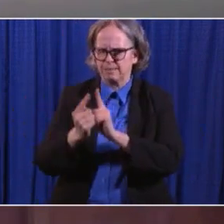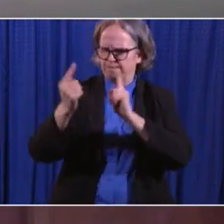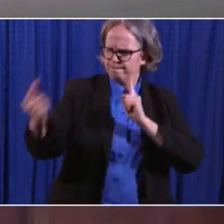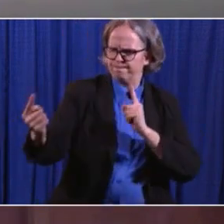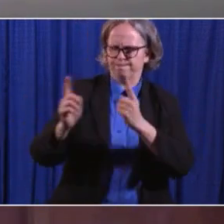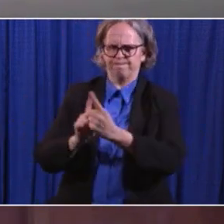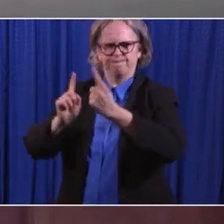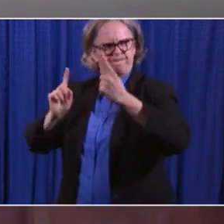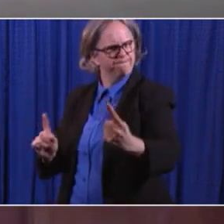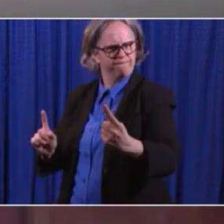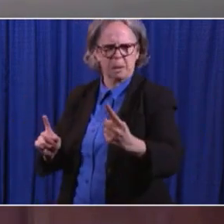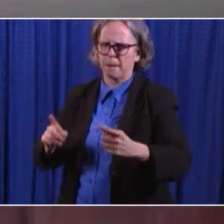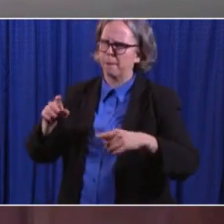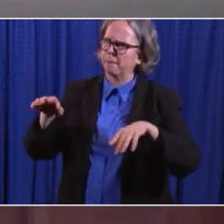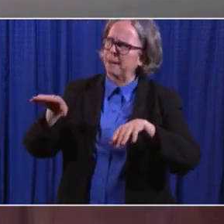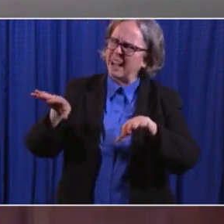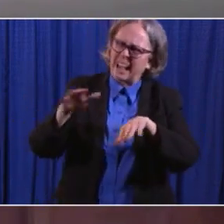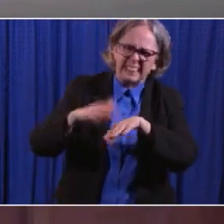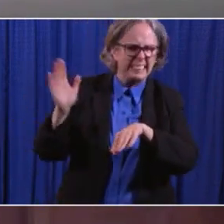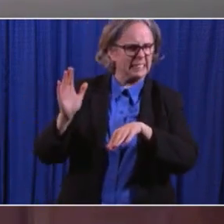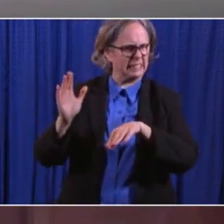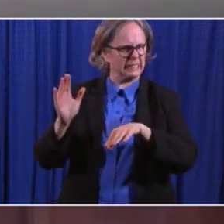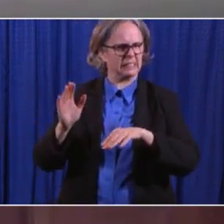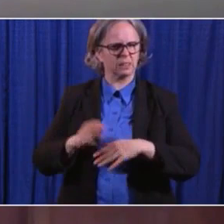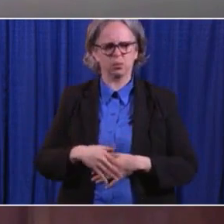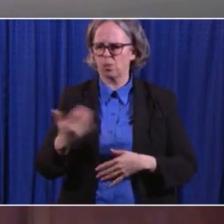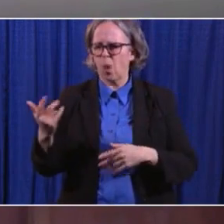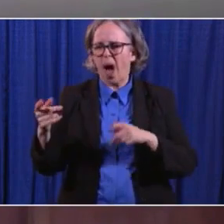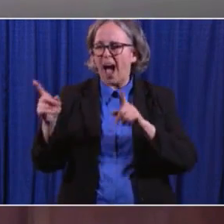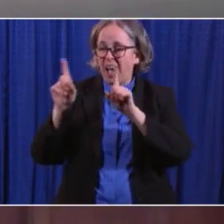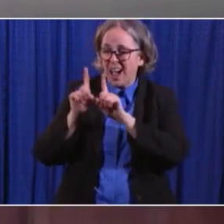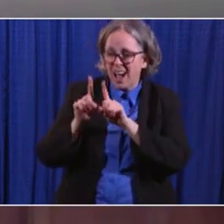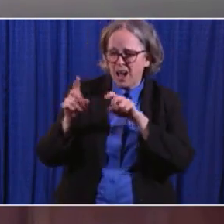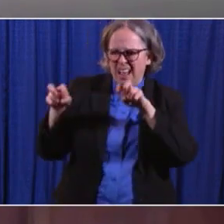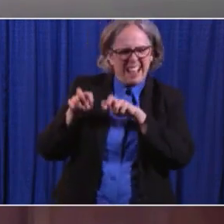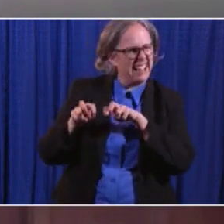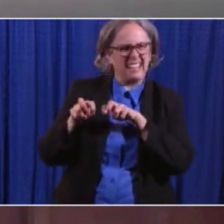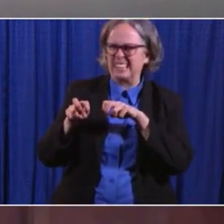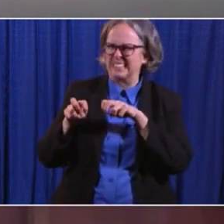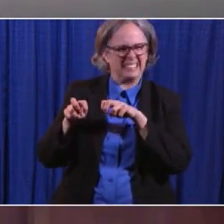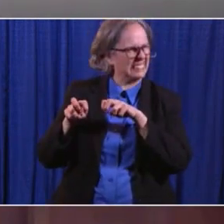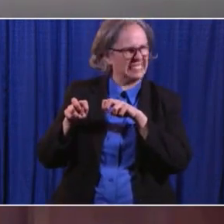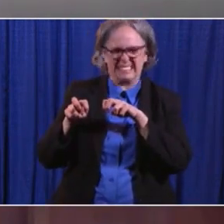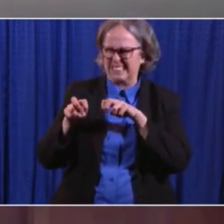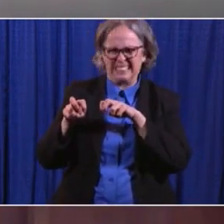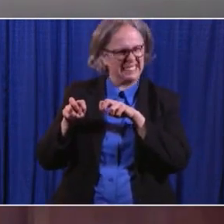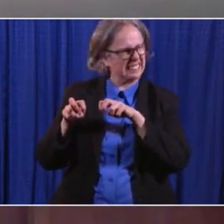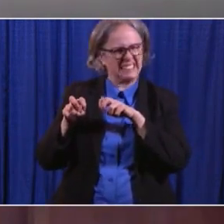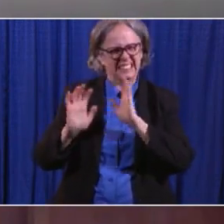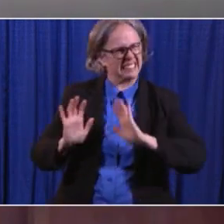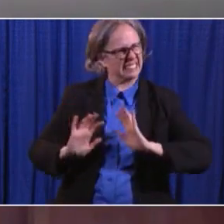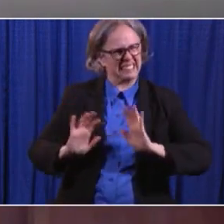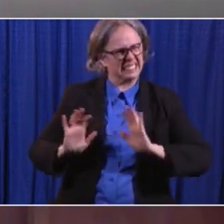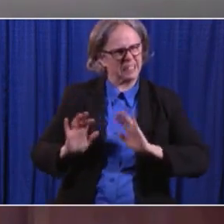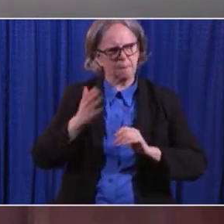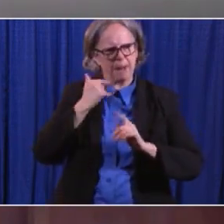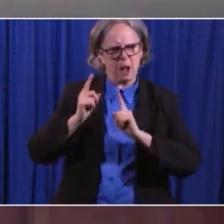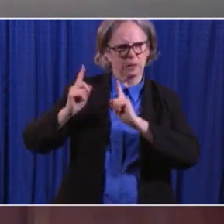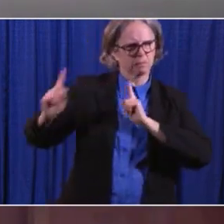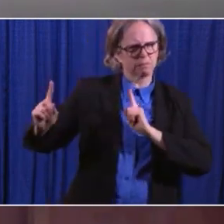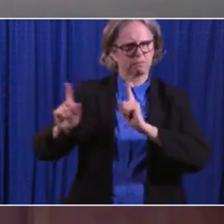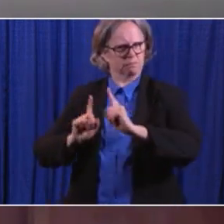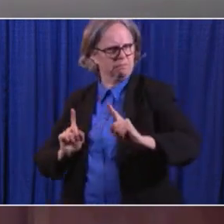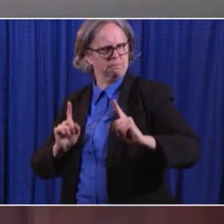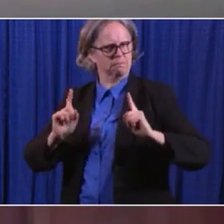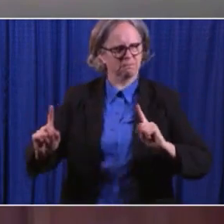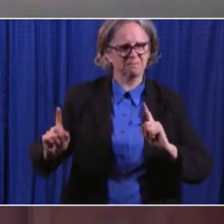to avoiding congregating in large groups. So how does this work with the 10-person limit? If you're an event where you're sitting or